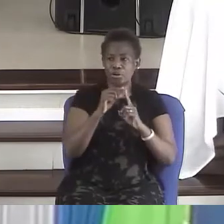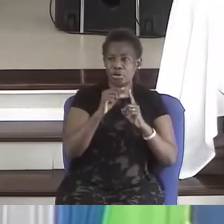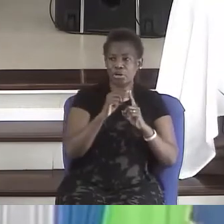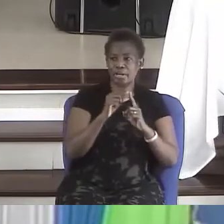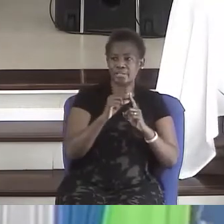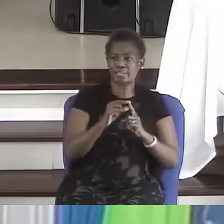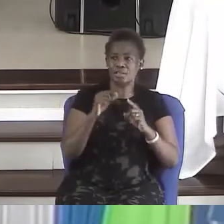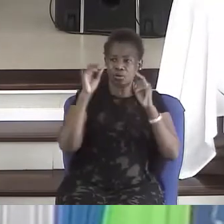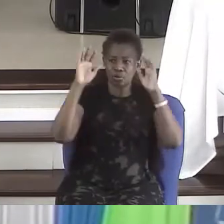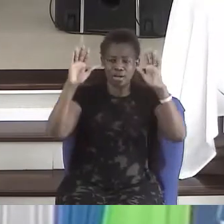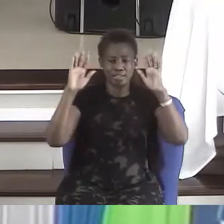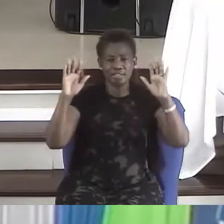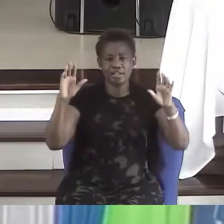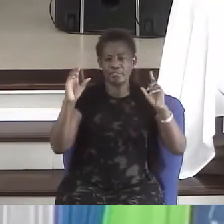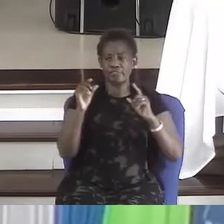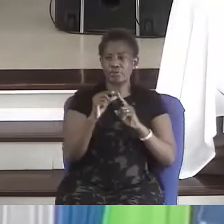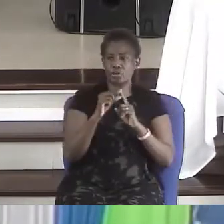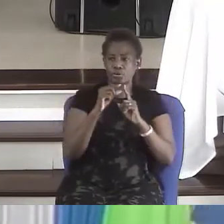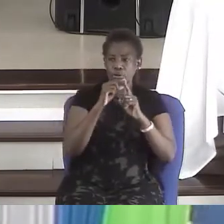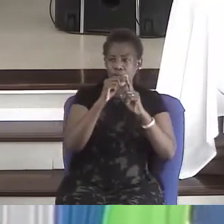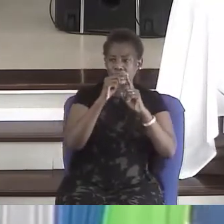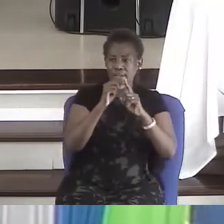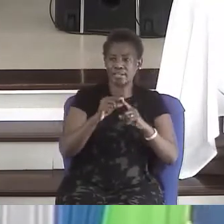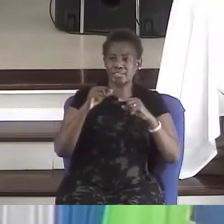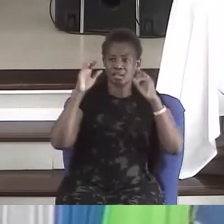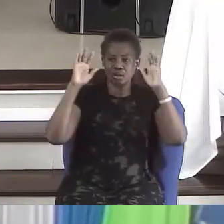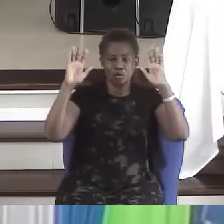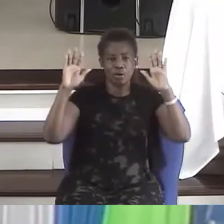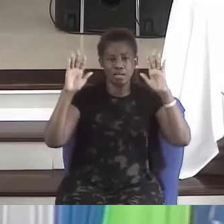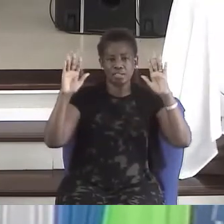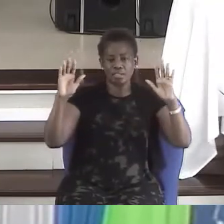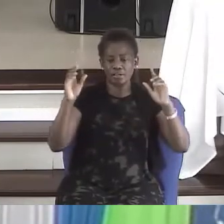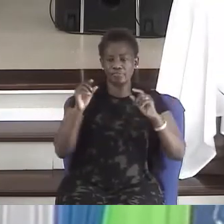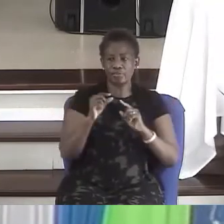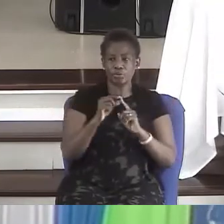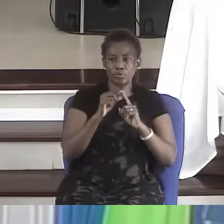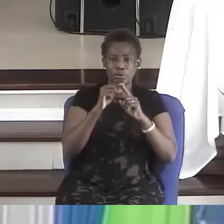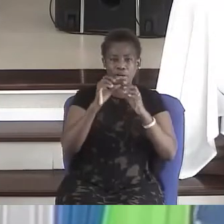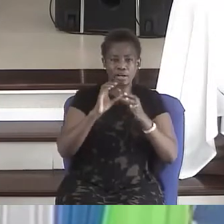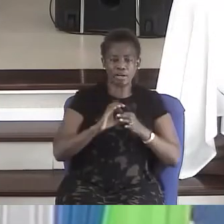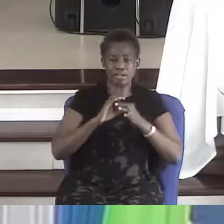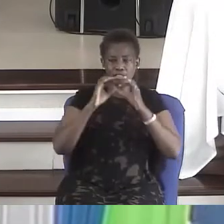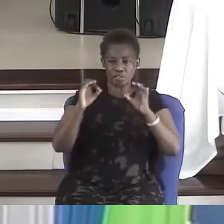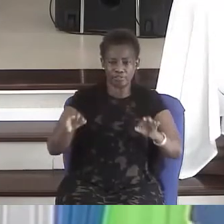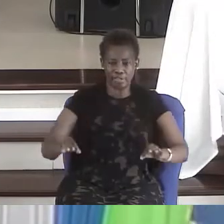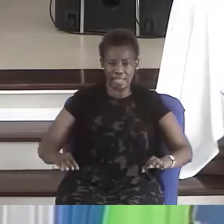Beautiful words, wonderful words, wonderful.